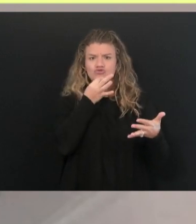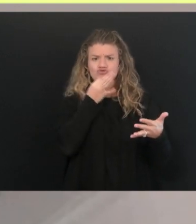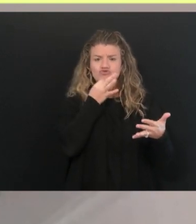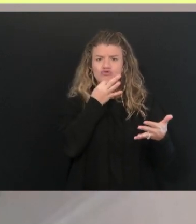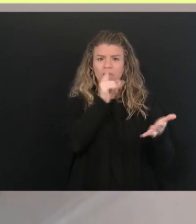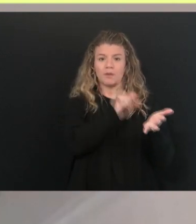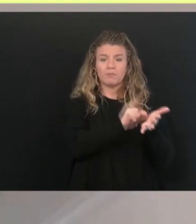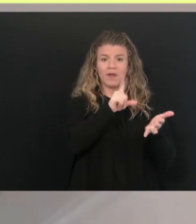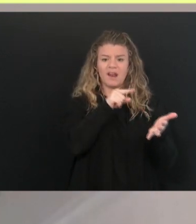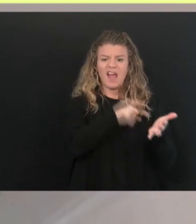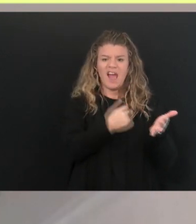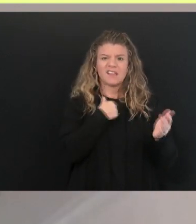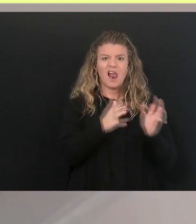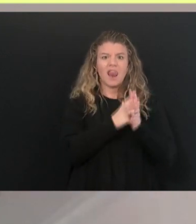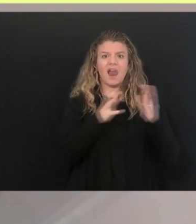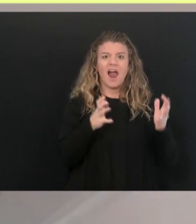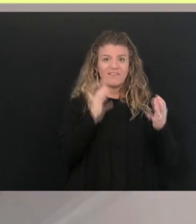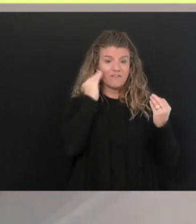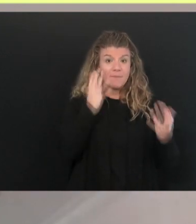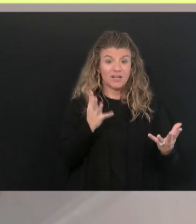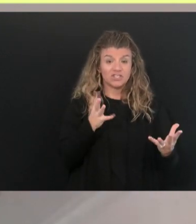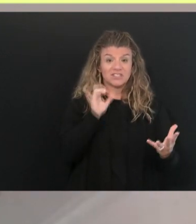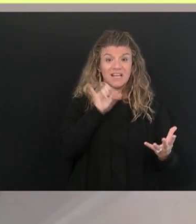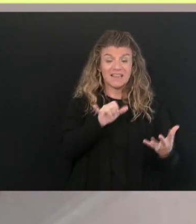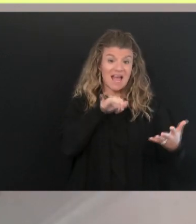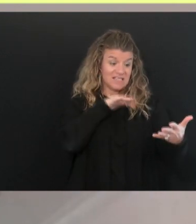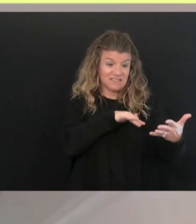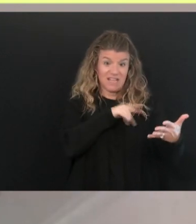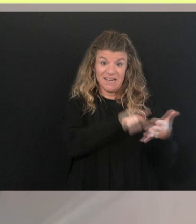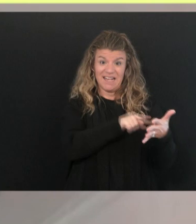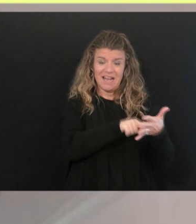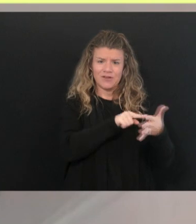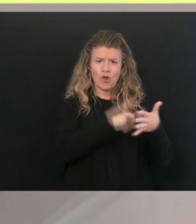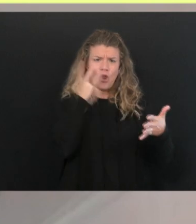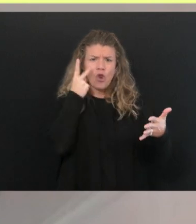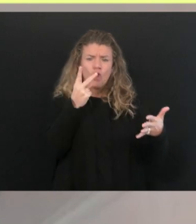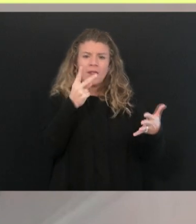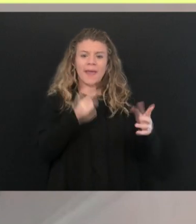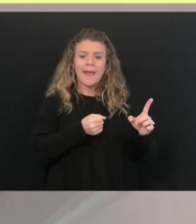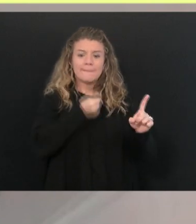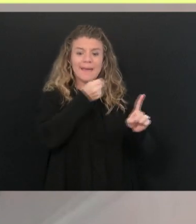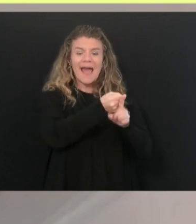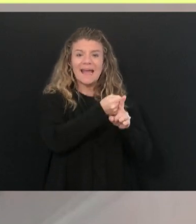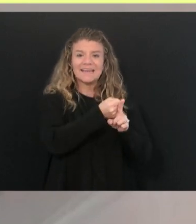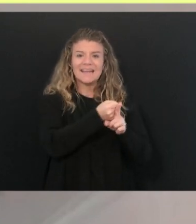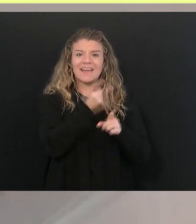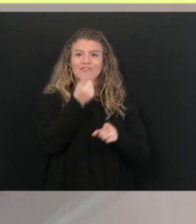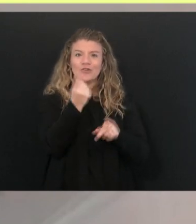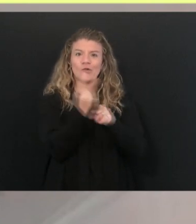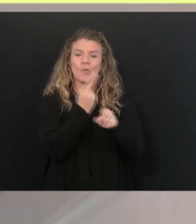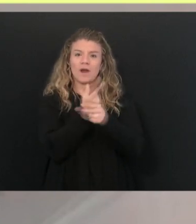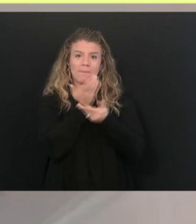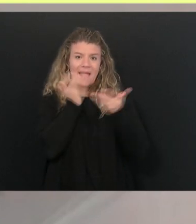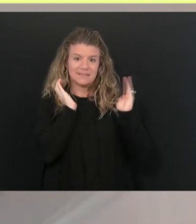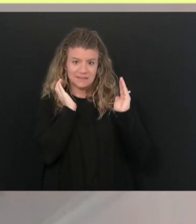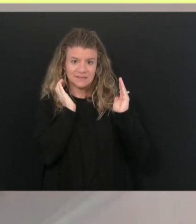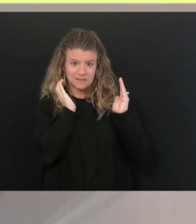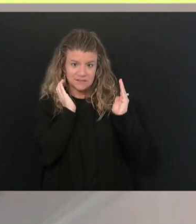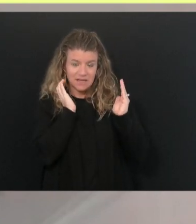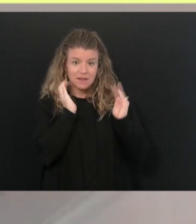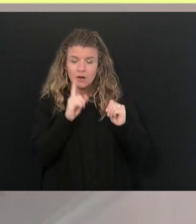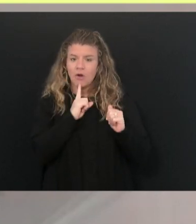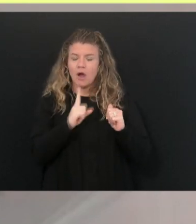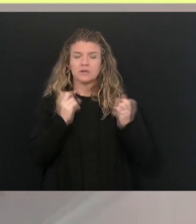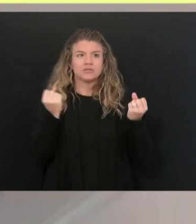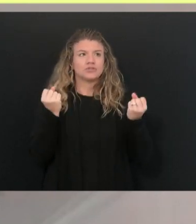of play, which is a study that looks at the impact of wearing masks. And there's a number of